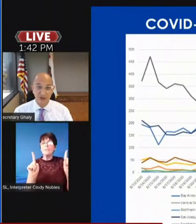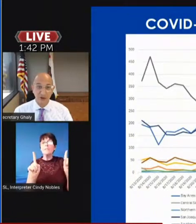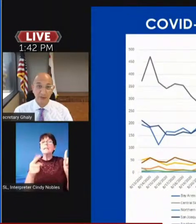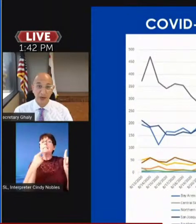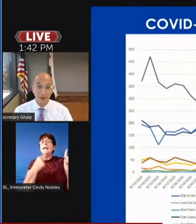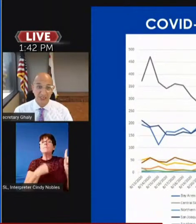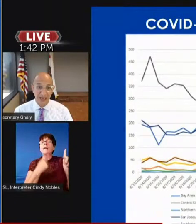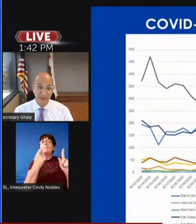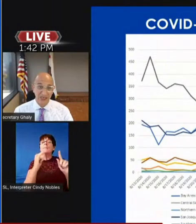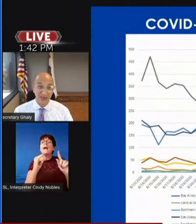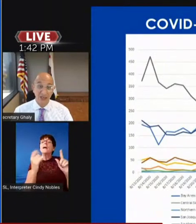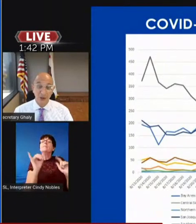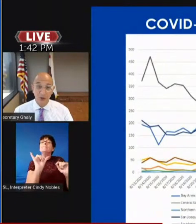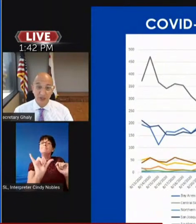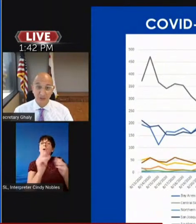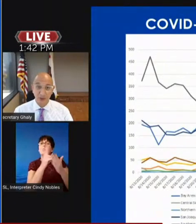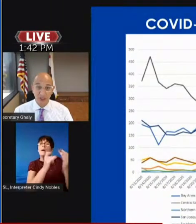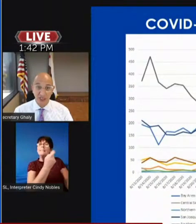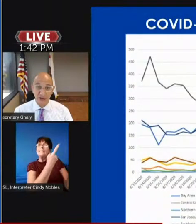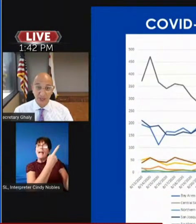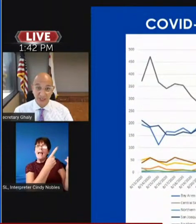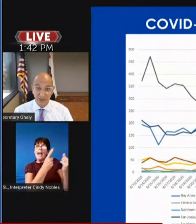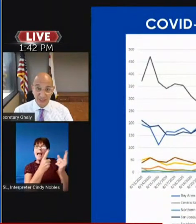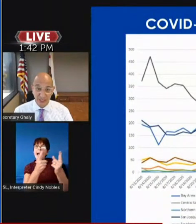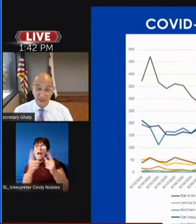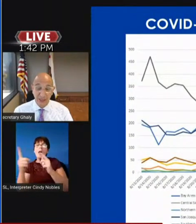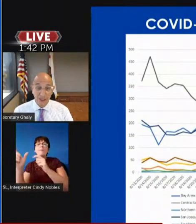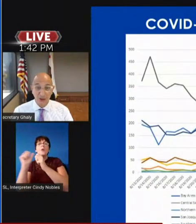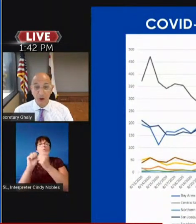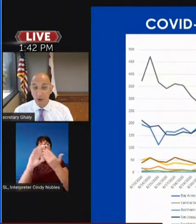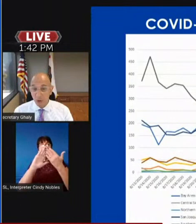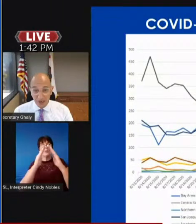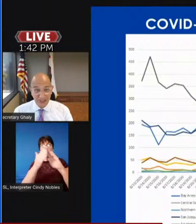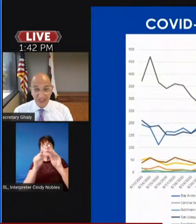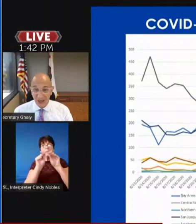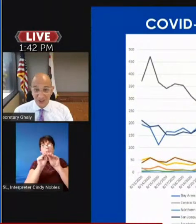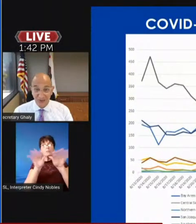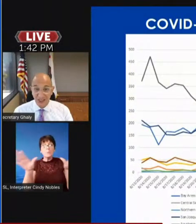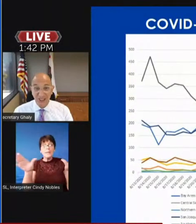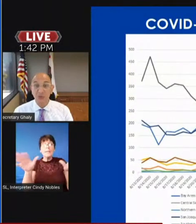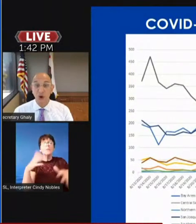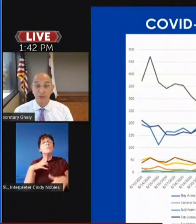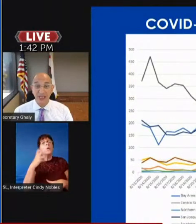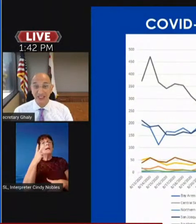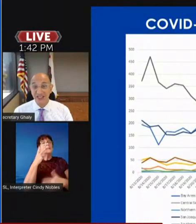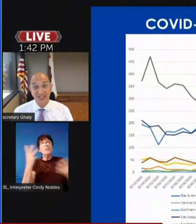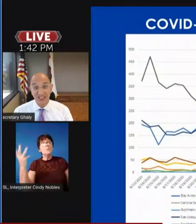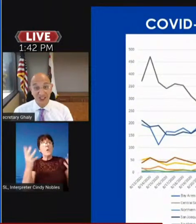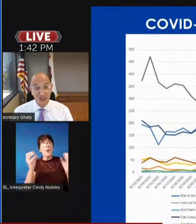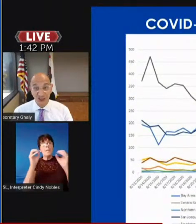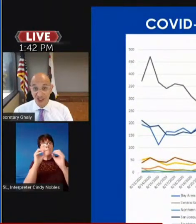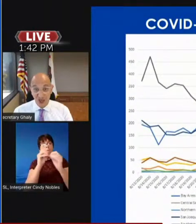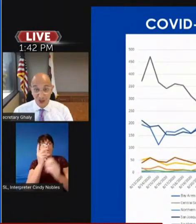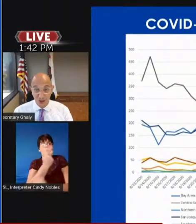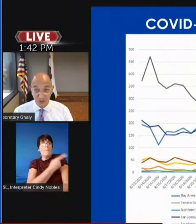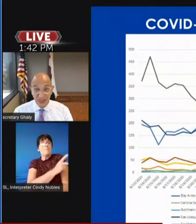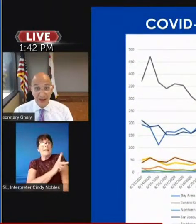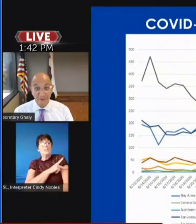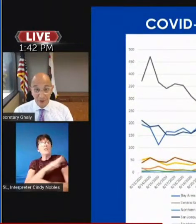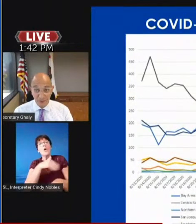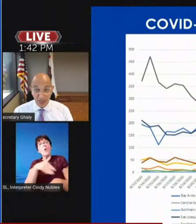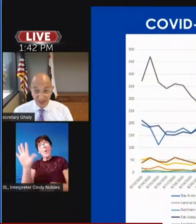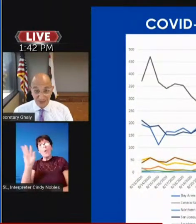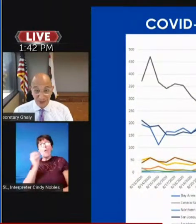bit of the story about what's happening with community transmission. So what we want to see ultimately is more patients discharged